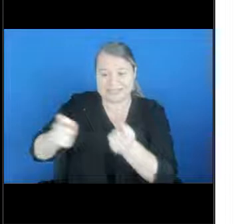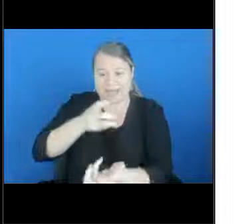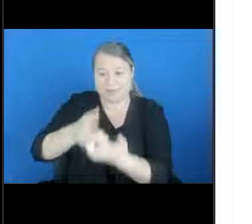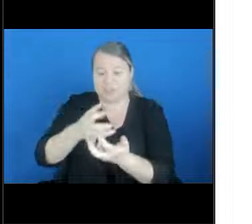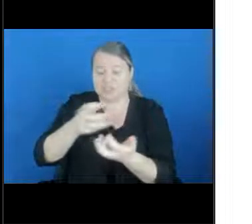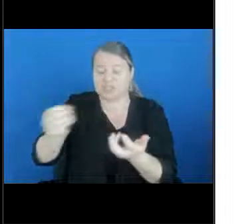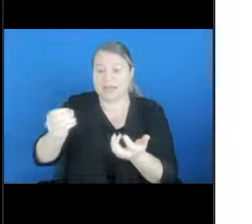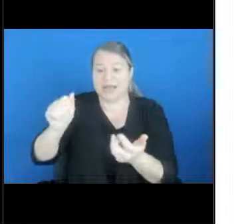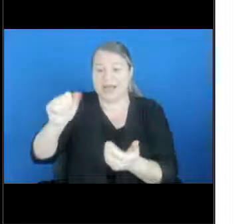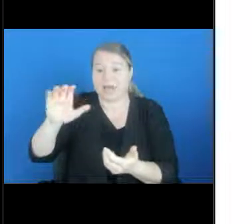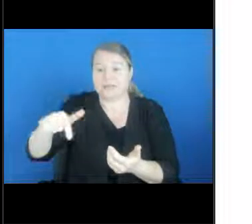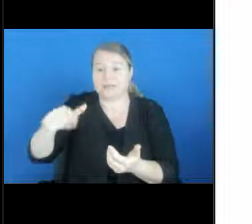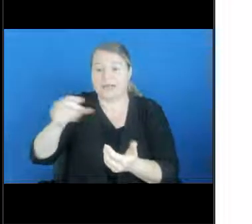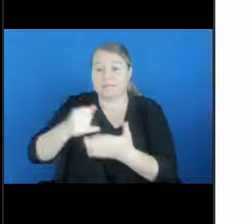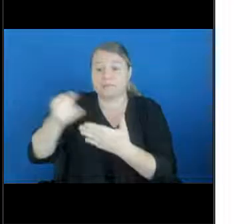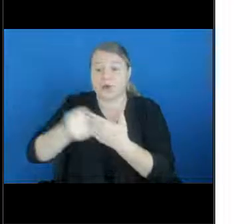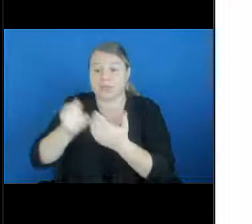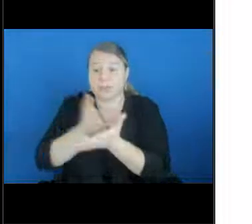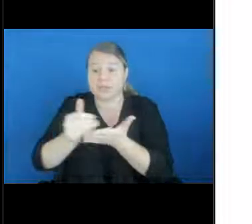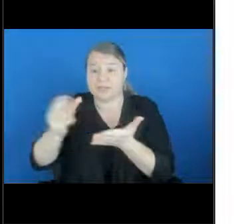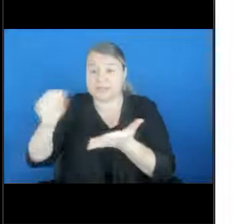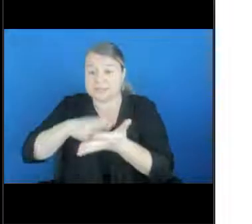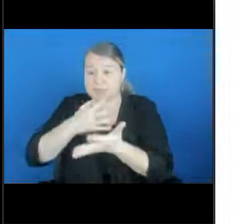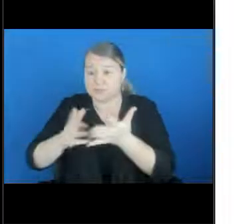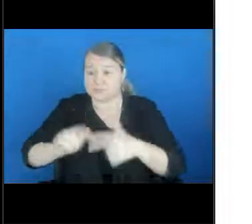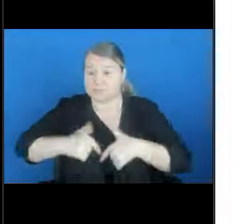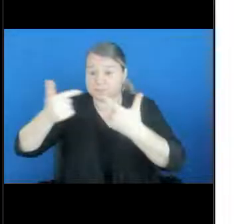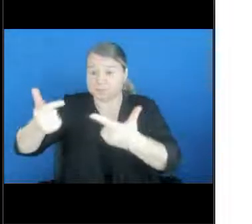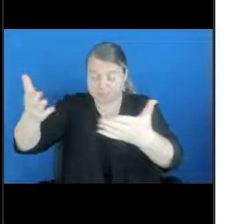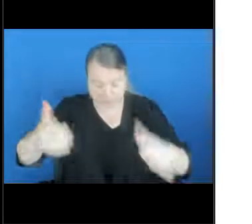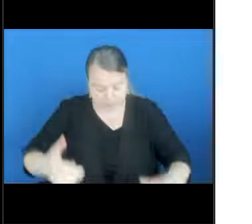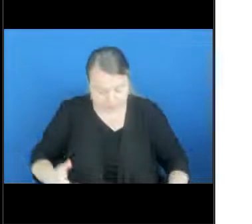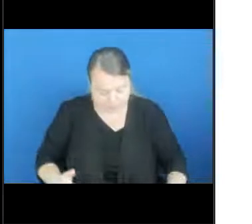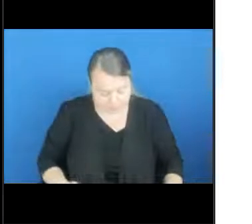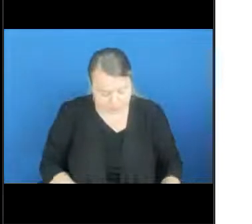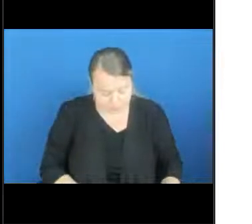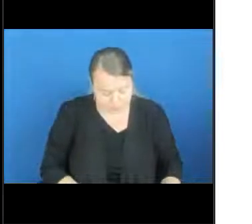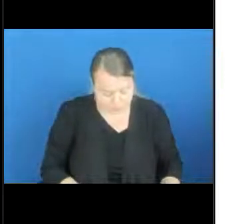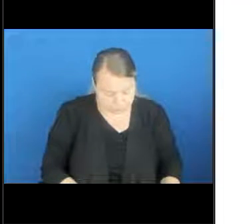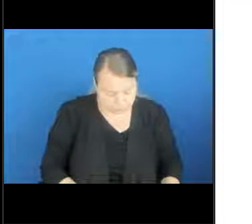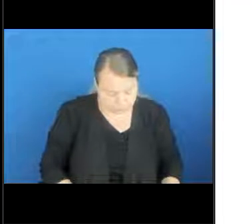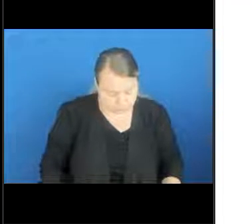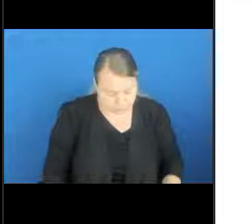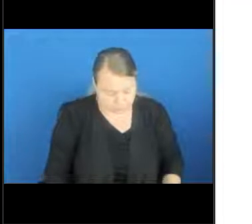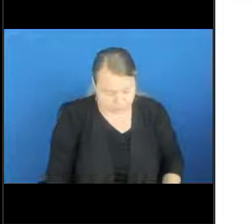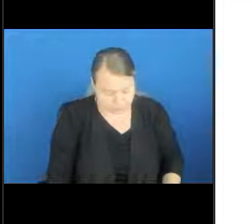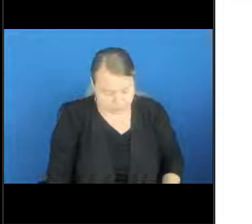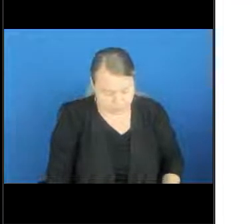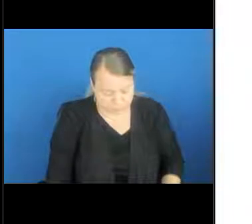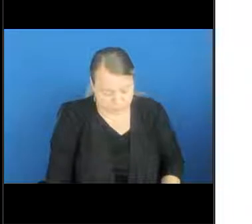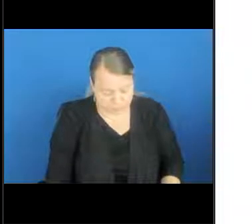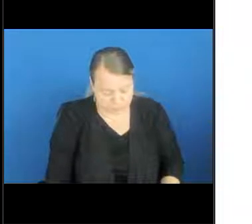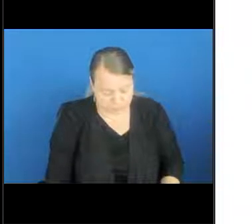budget and schedule. Zamir? Thanks, John, and good evening,